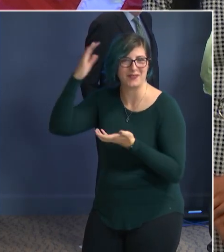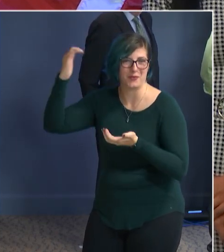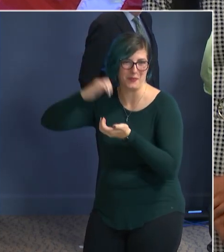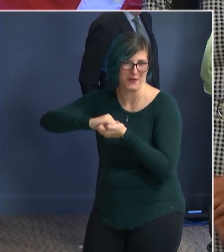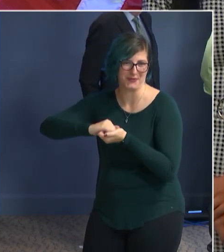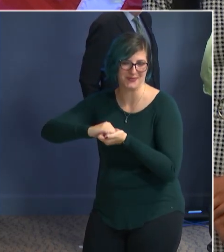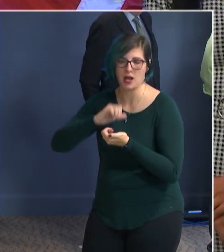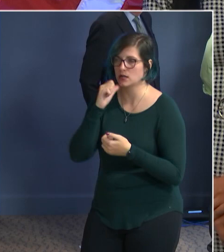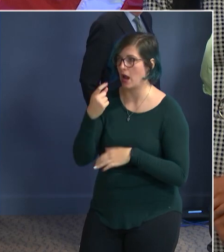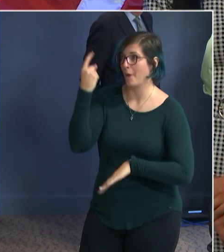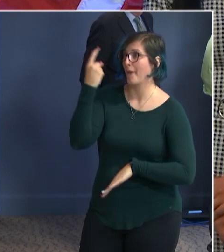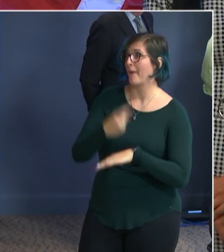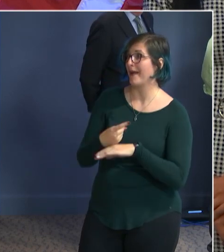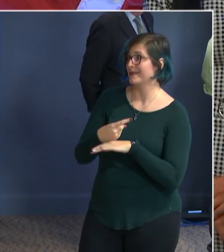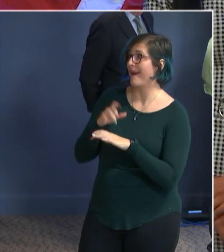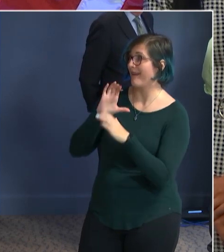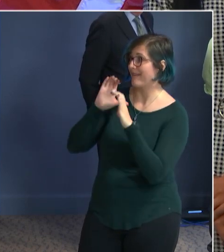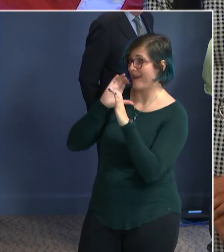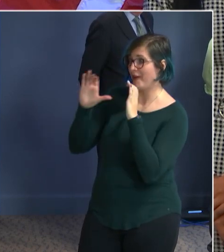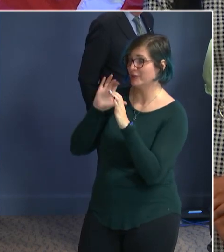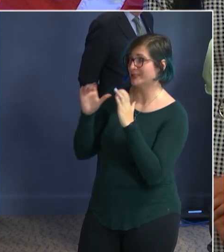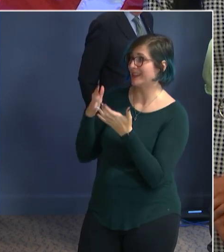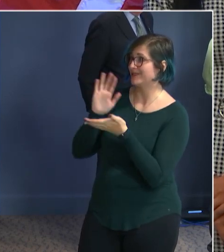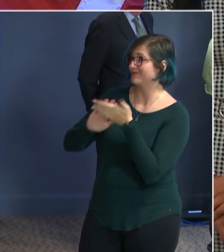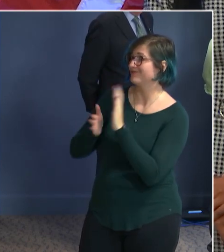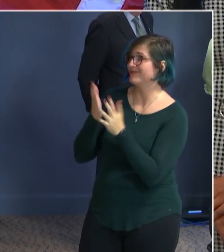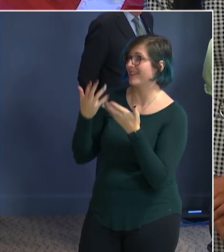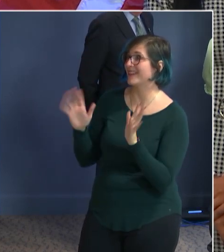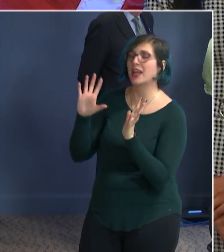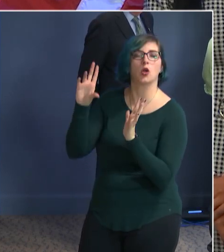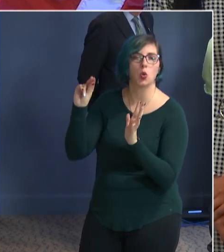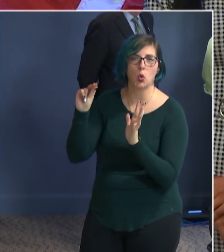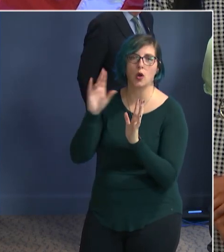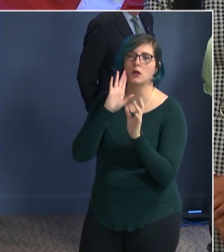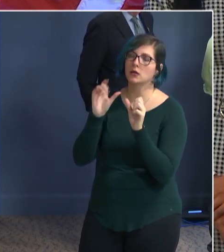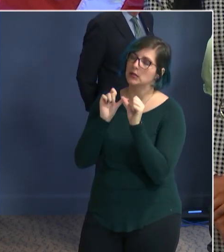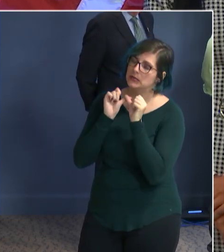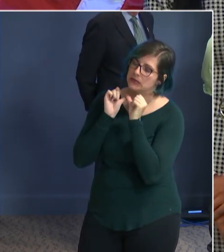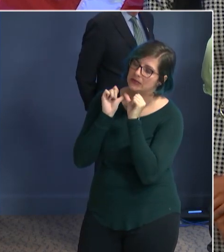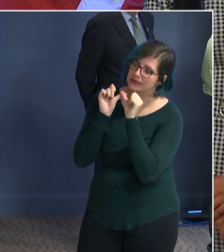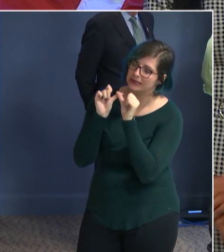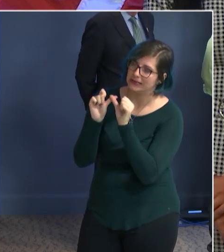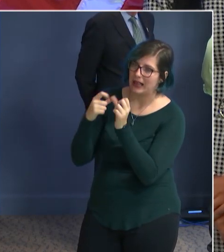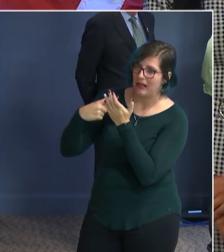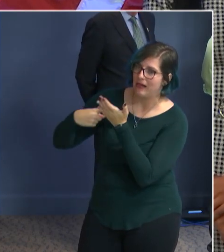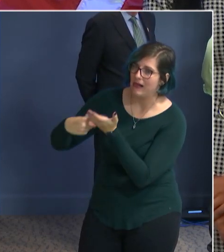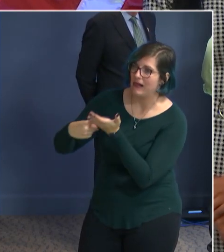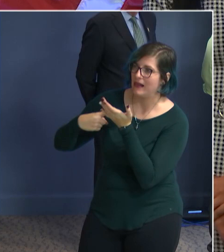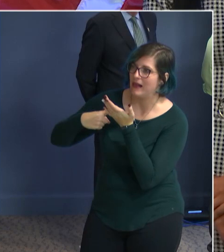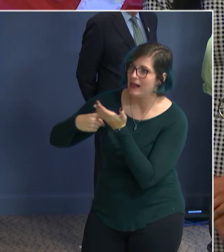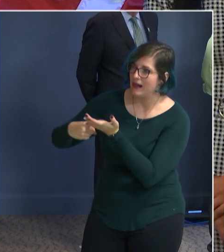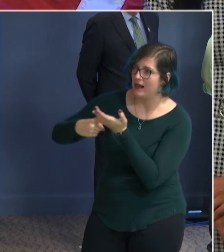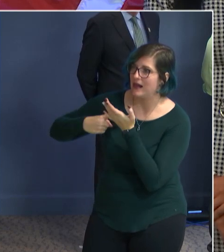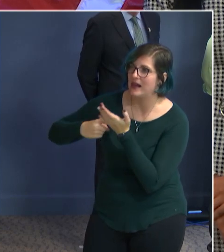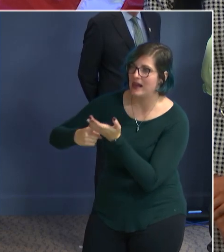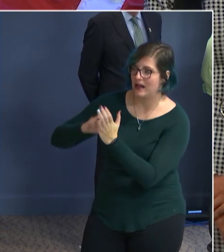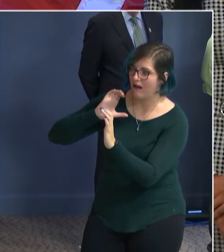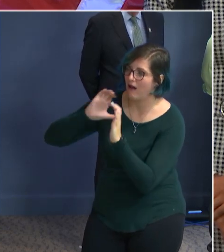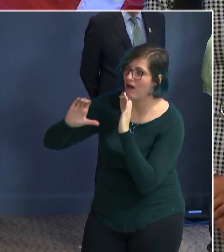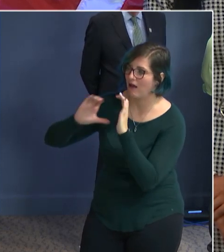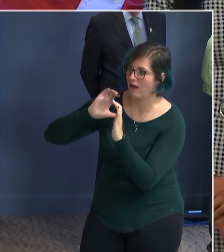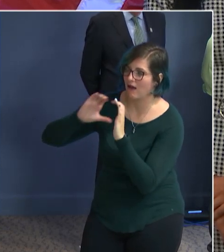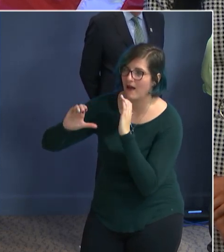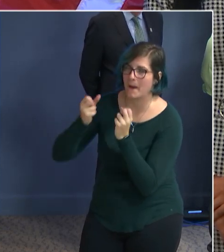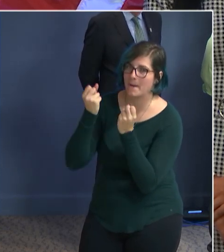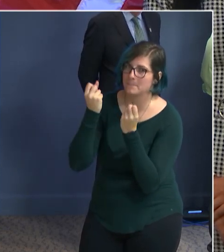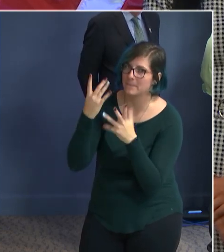be a one-day conversation, but it's one that's going to take shape over many, many months. What